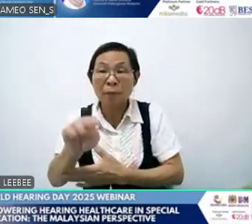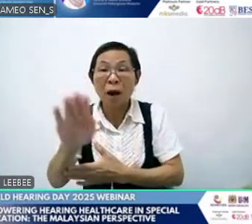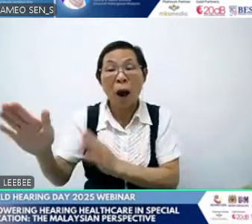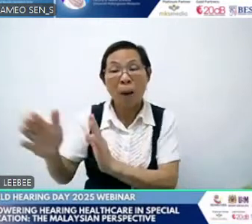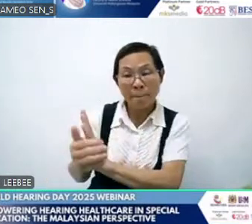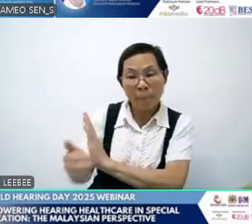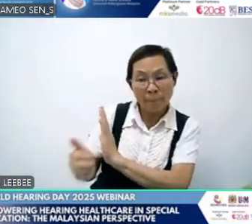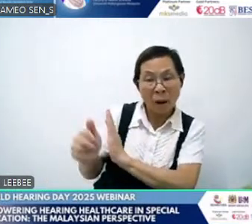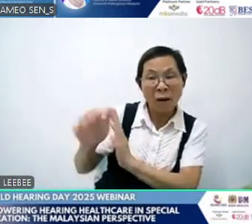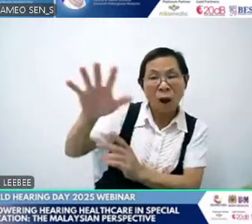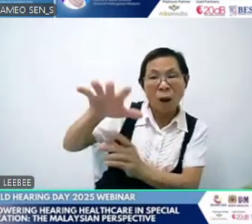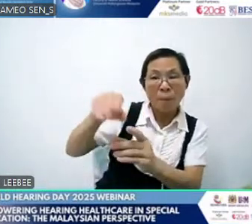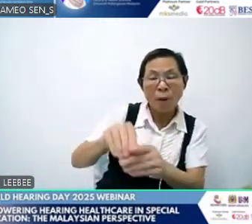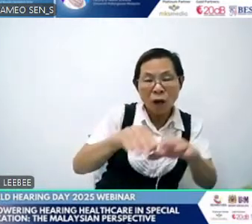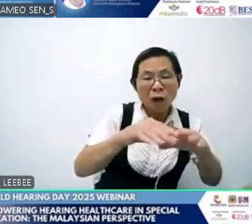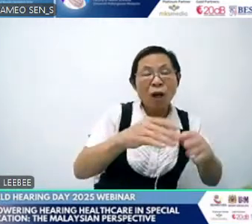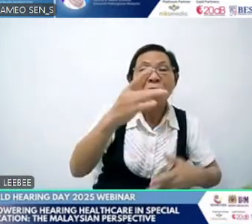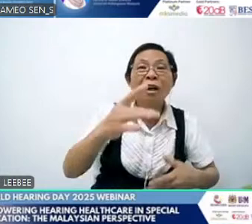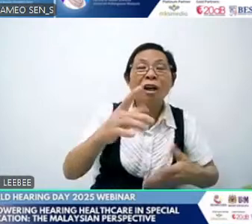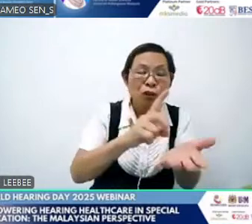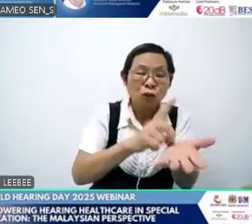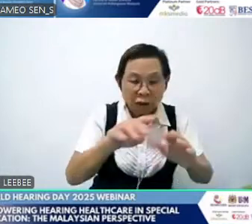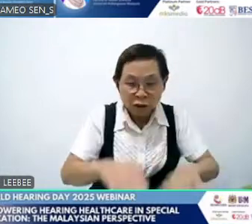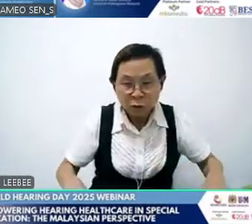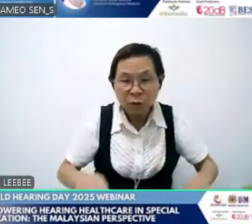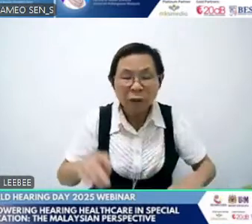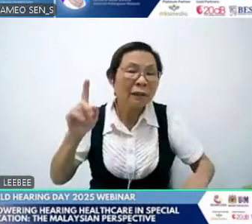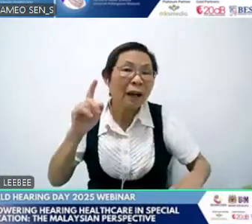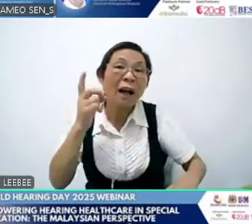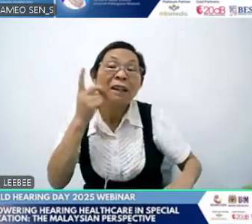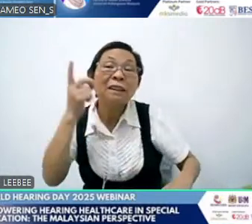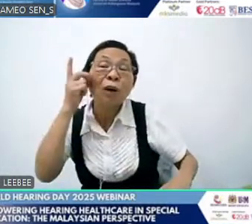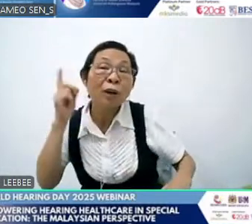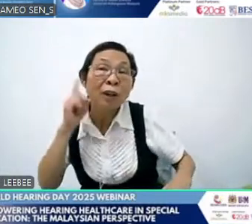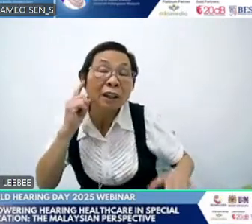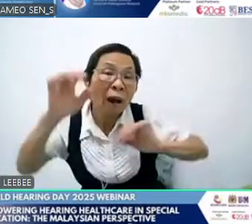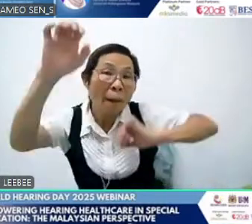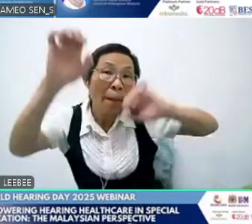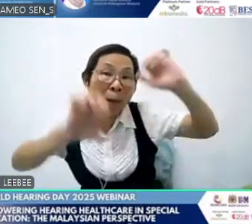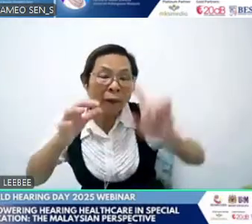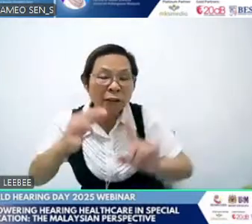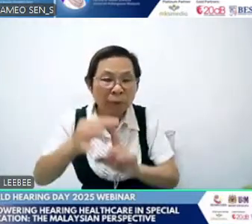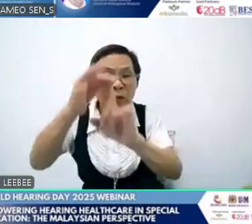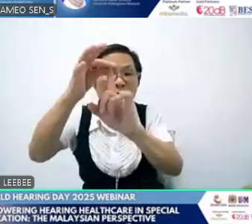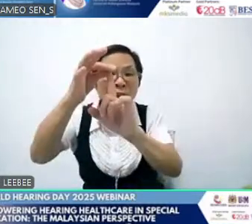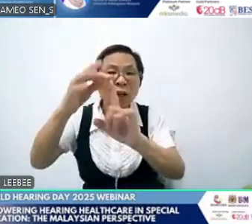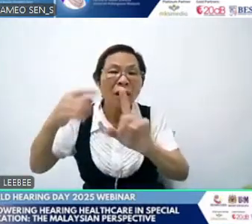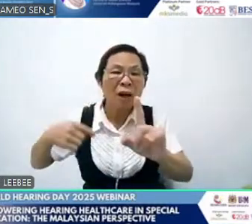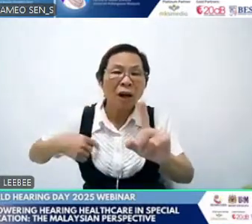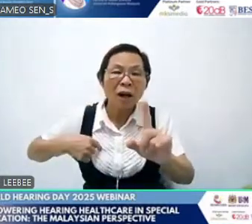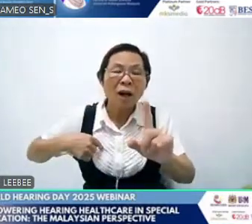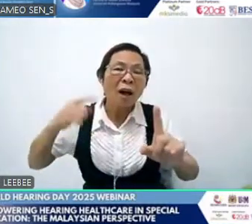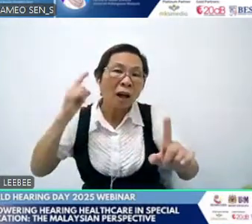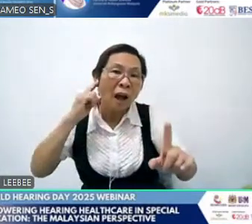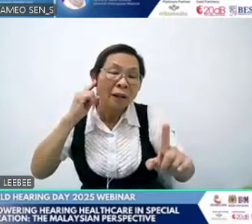covers pediatrics and adult hearing assessment, particularly on oral rehabilitation and cochlear